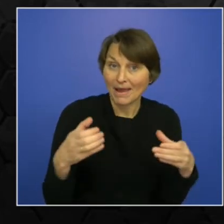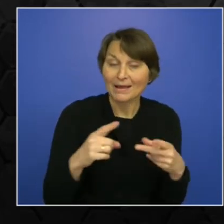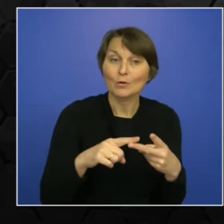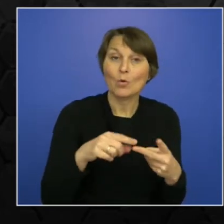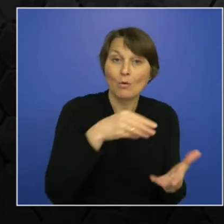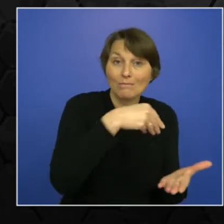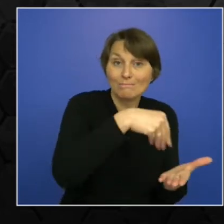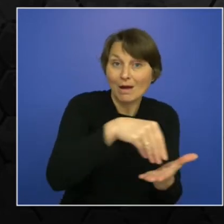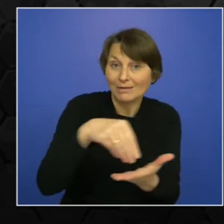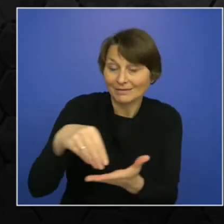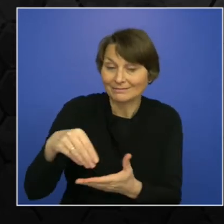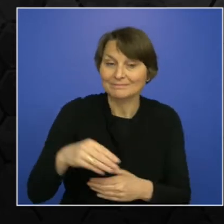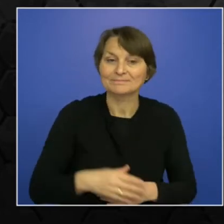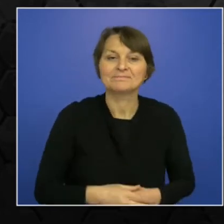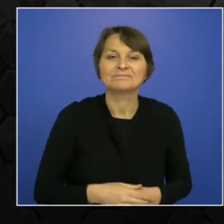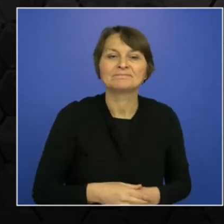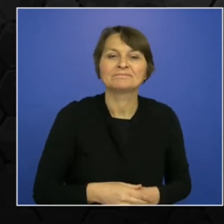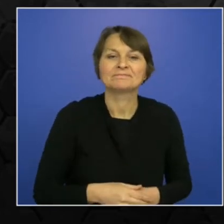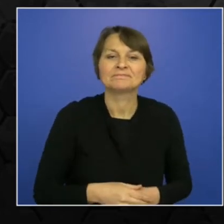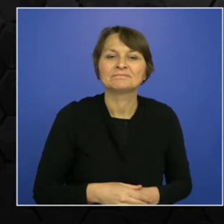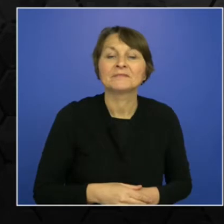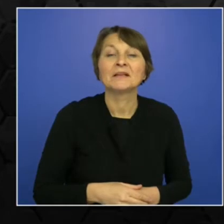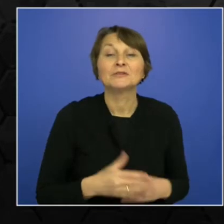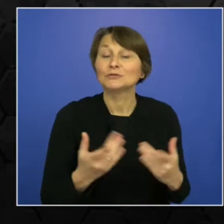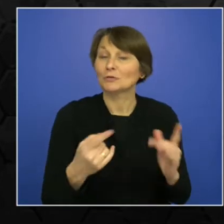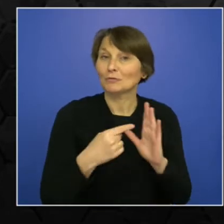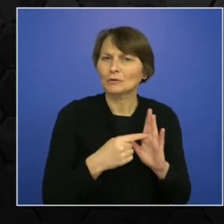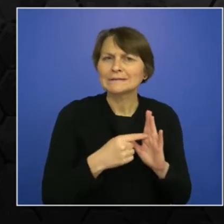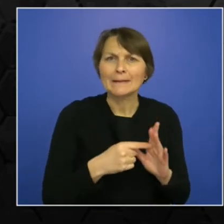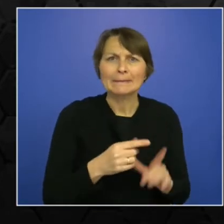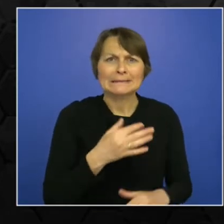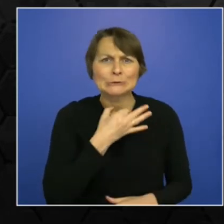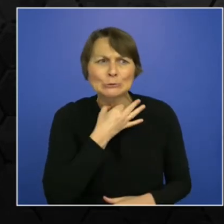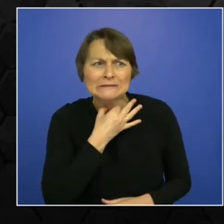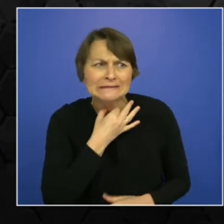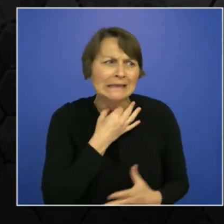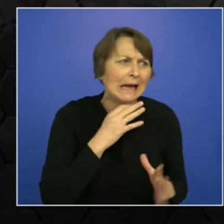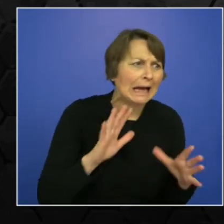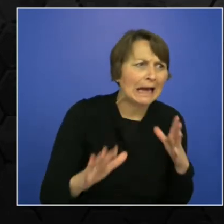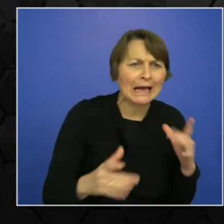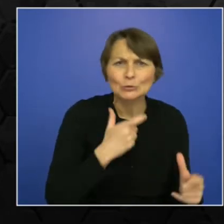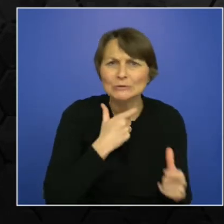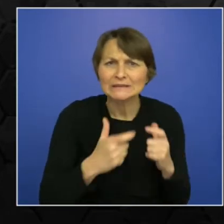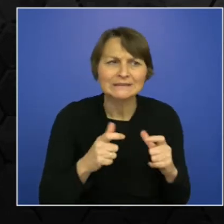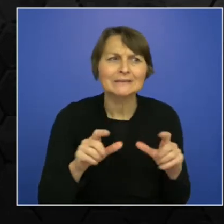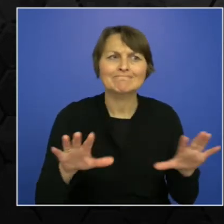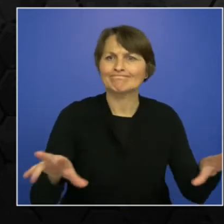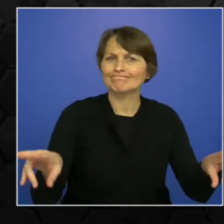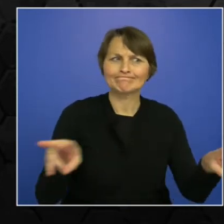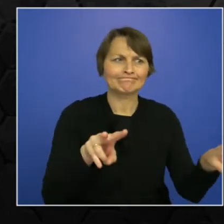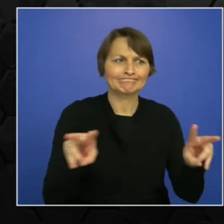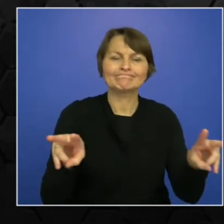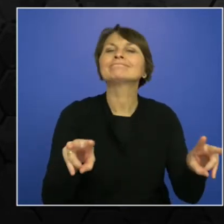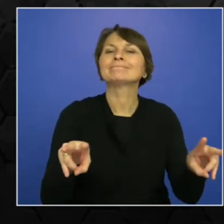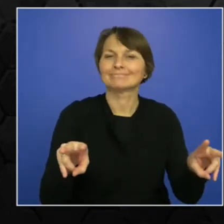risk management is one of the key areas of where machine learning adds benefit value in financial context.